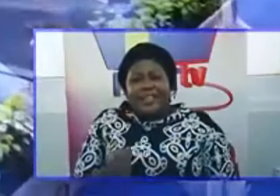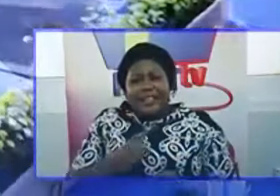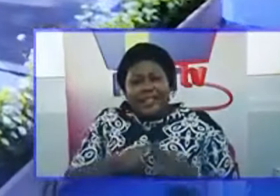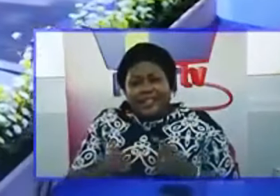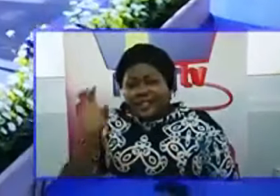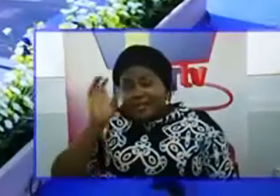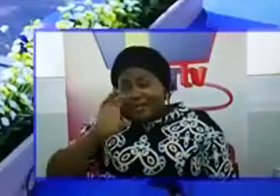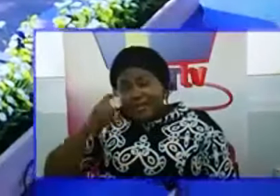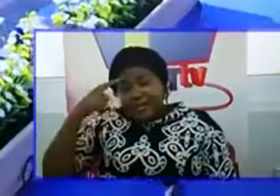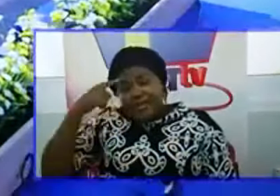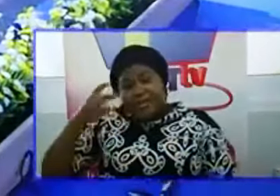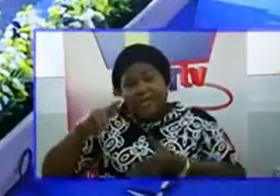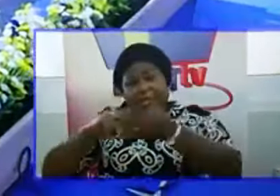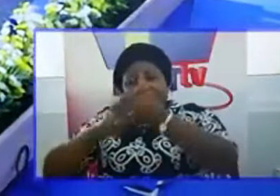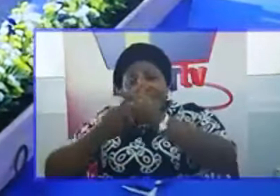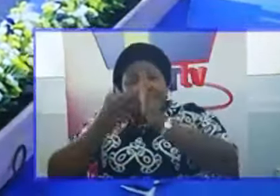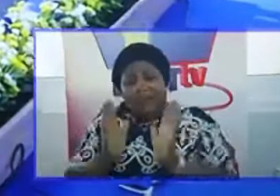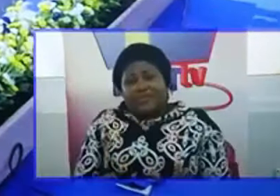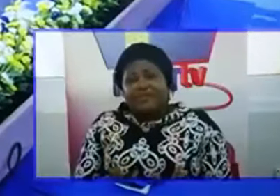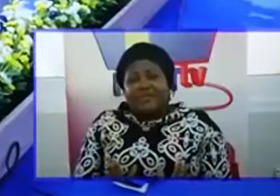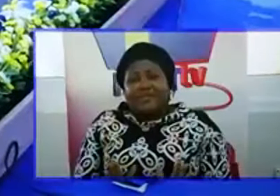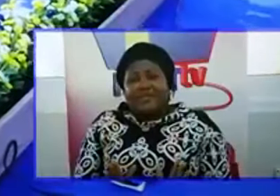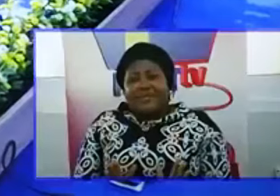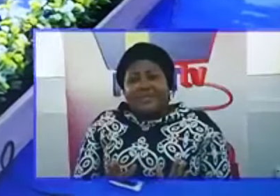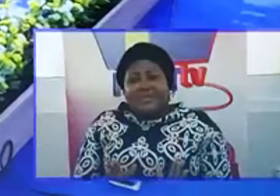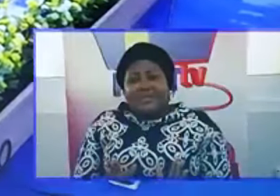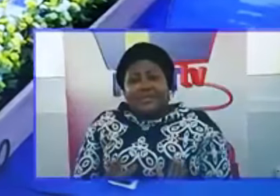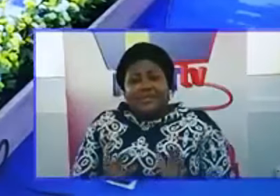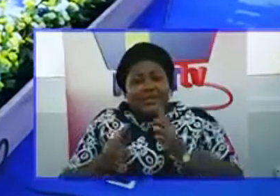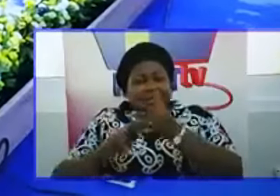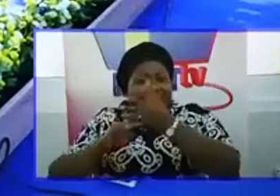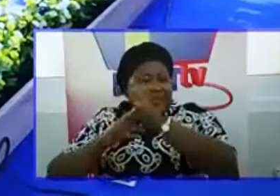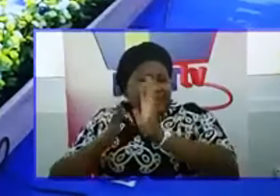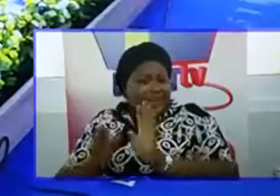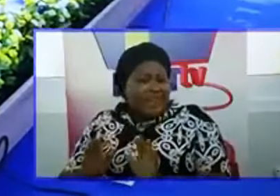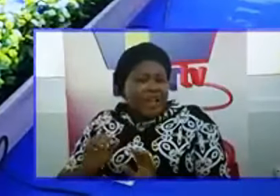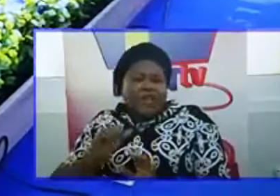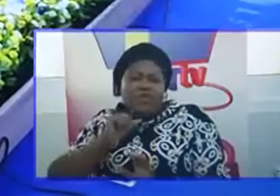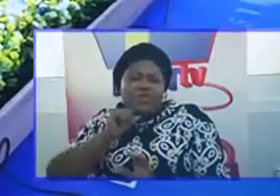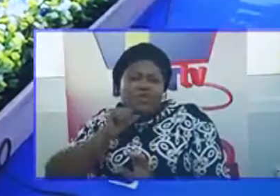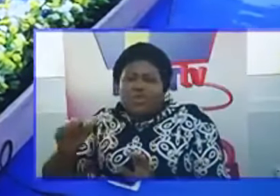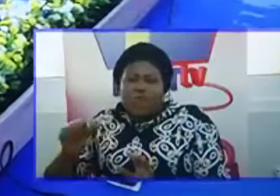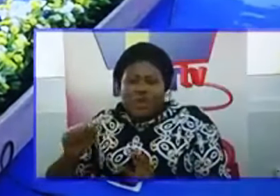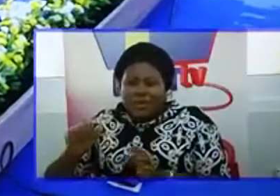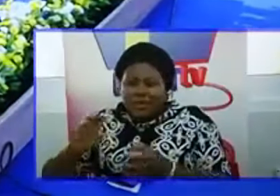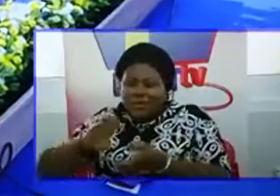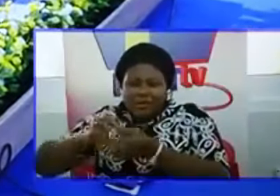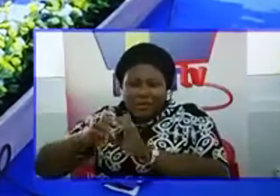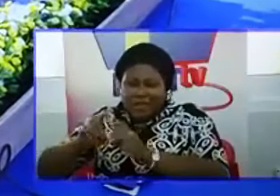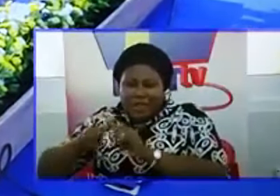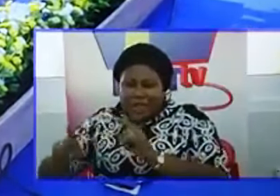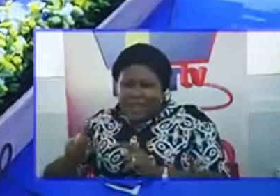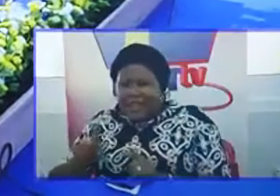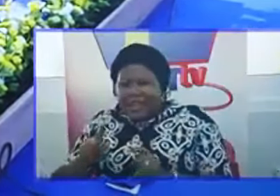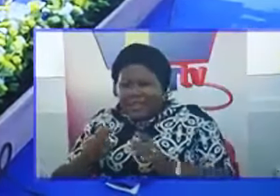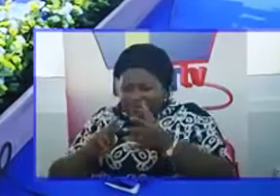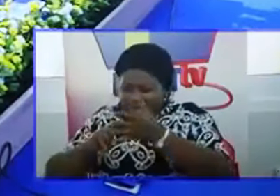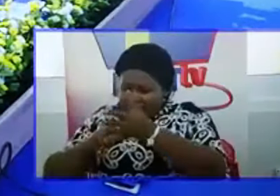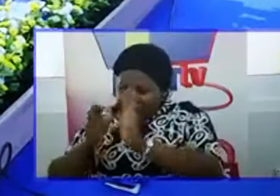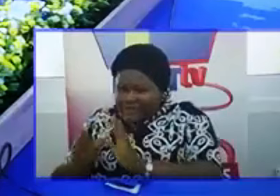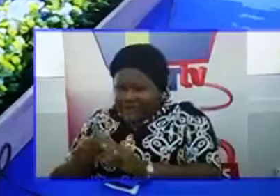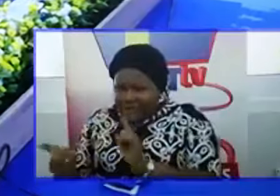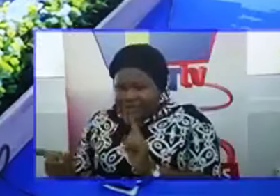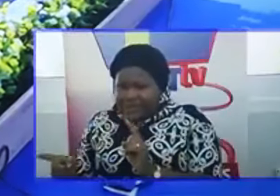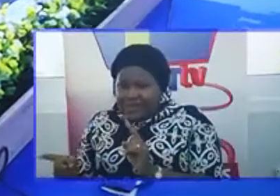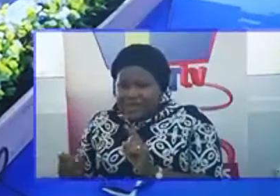mechanic. It's not the engineer. Common fitter. Fitter. Somebody